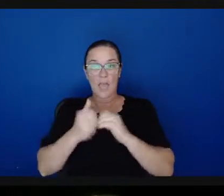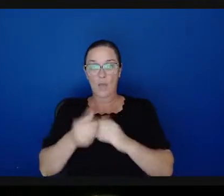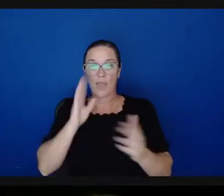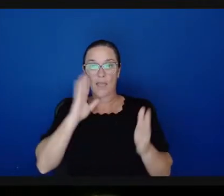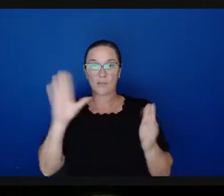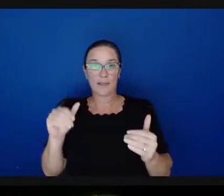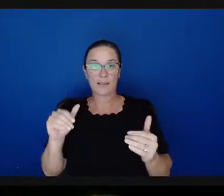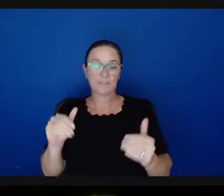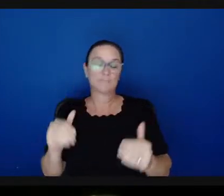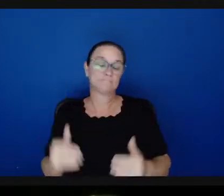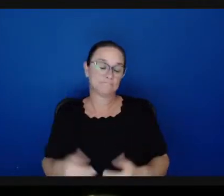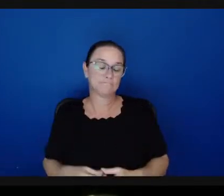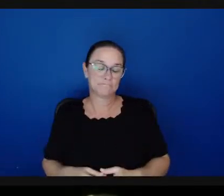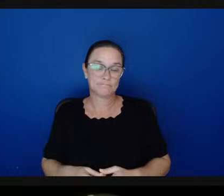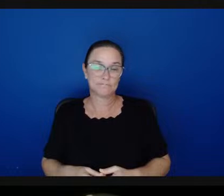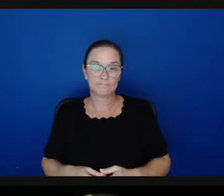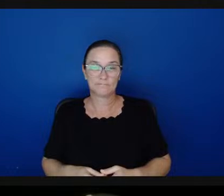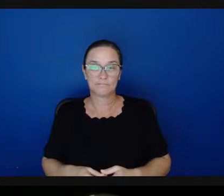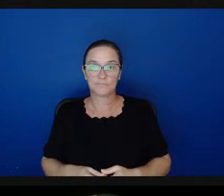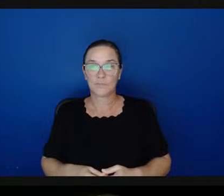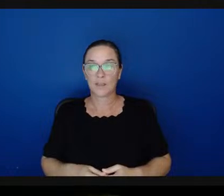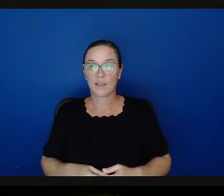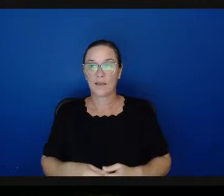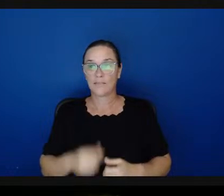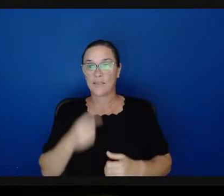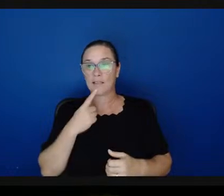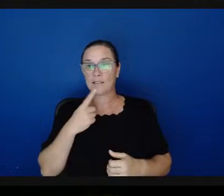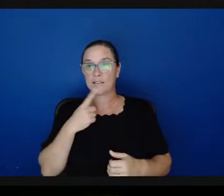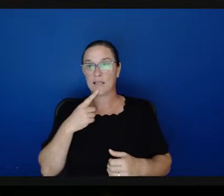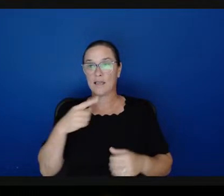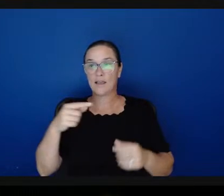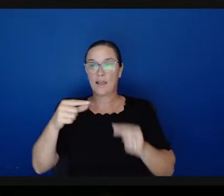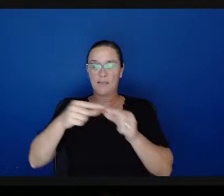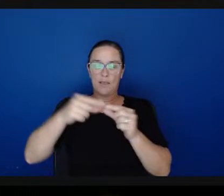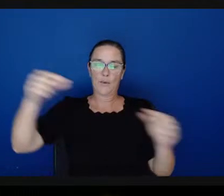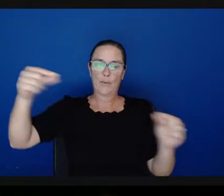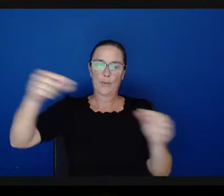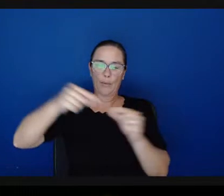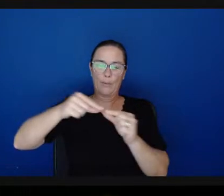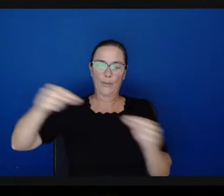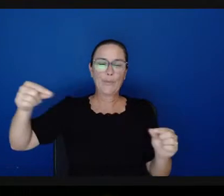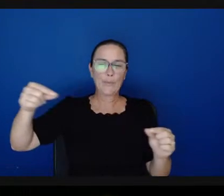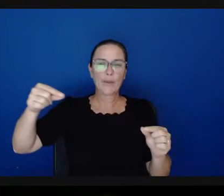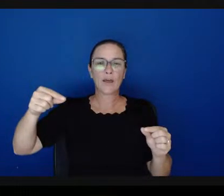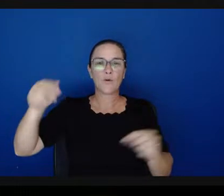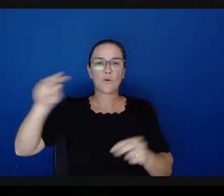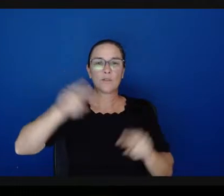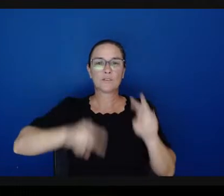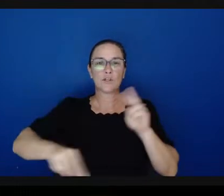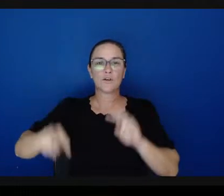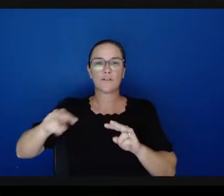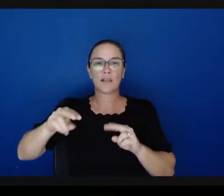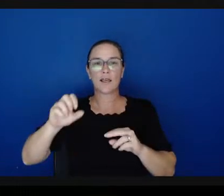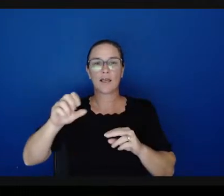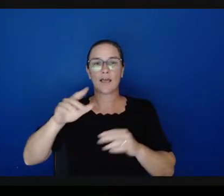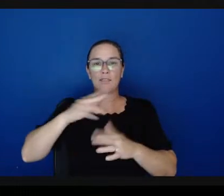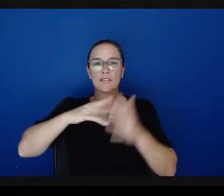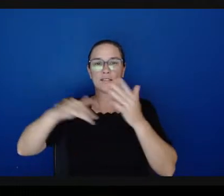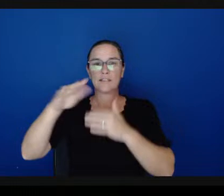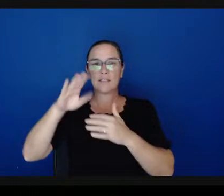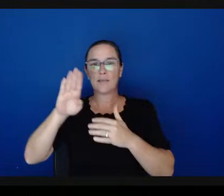here. They did note that Pele's hair was observed at Steaming Bluff Car Park